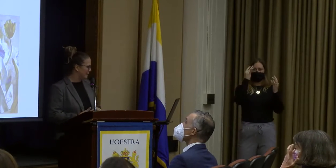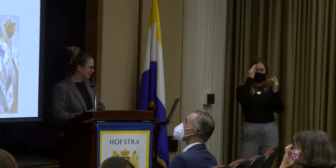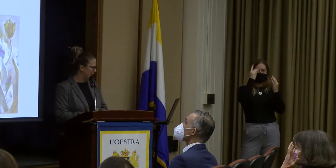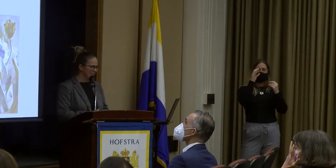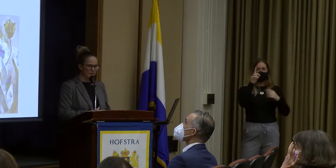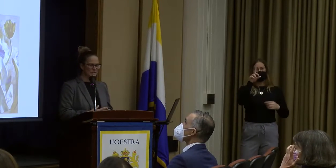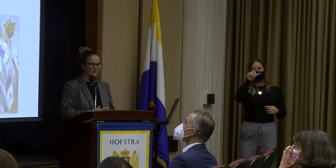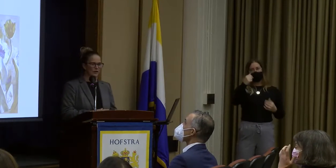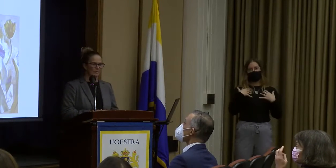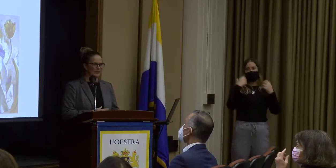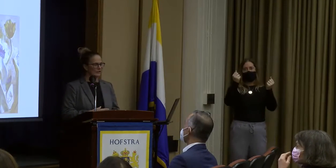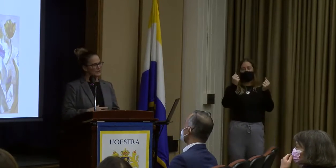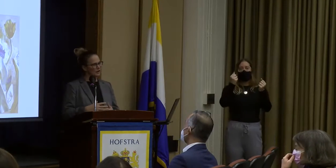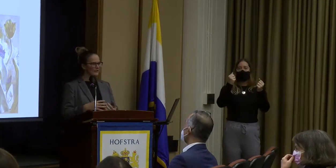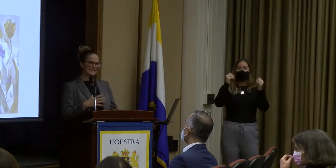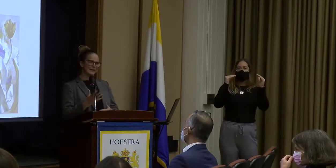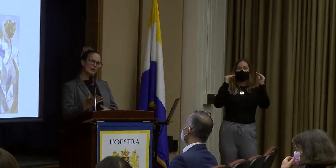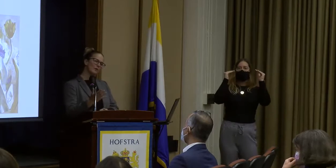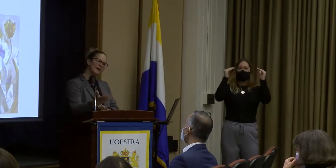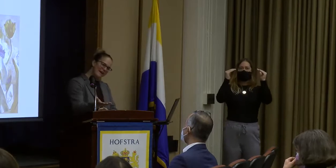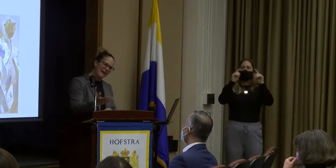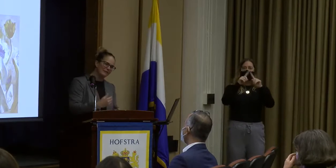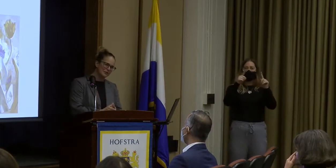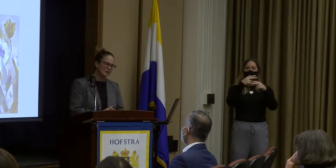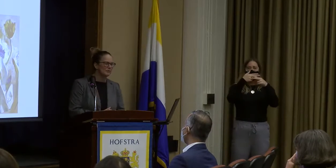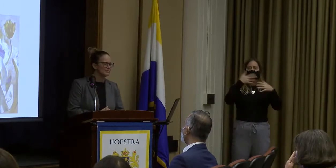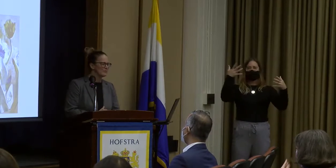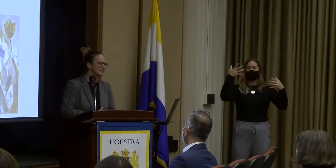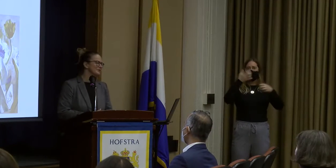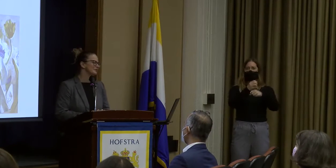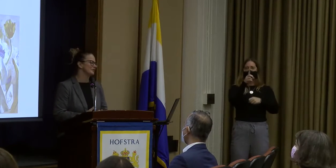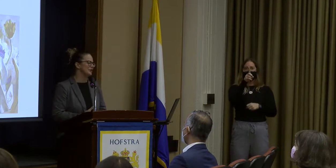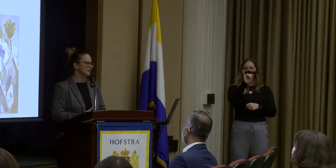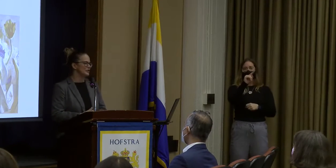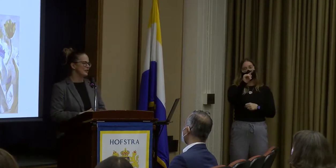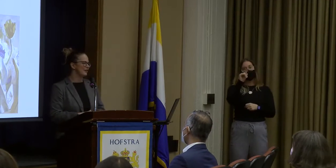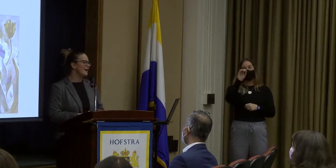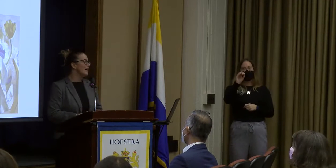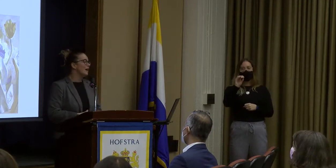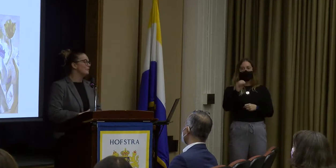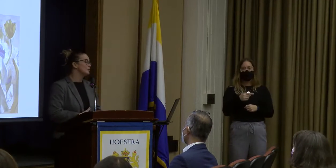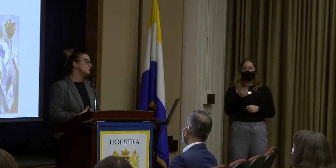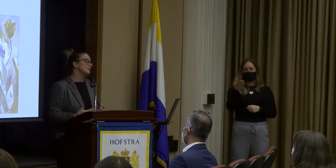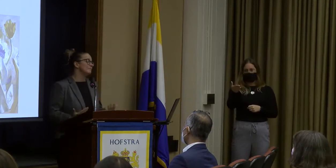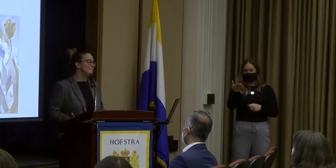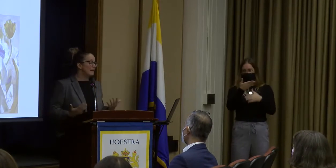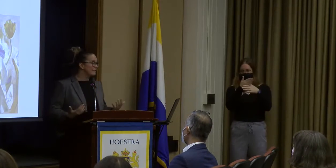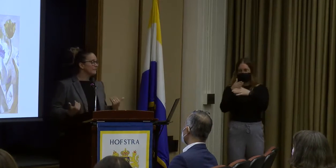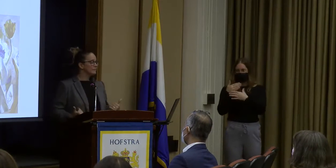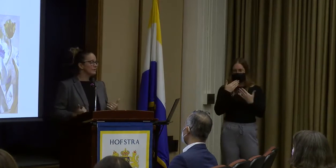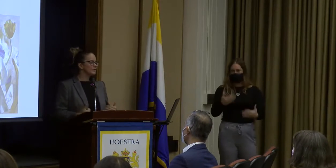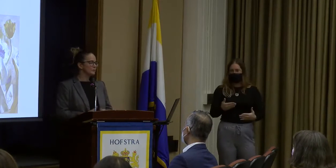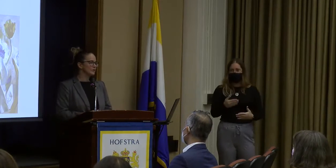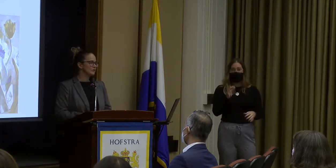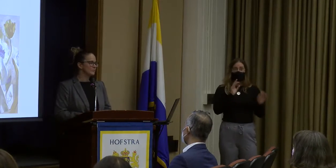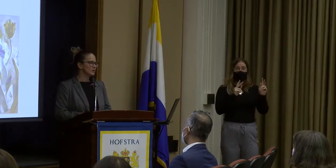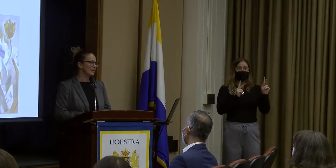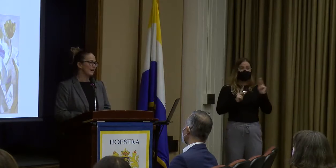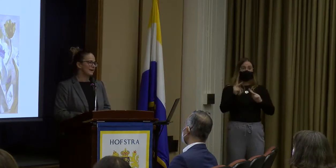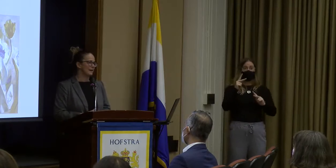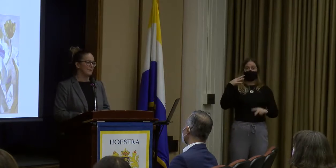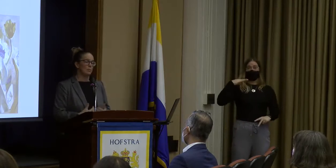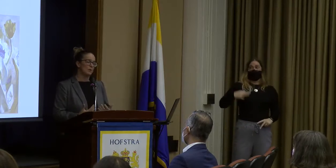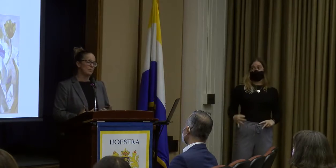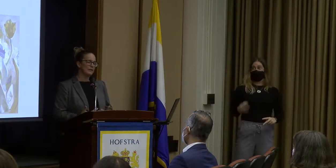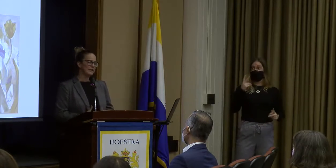in Health Equity and Justice for All, but I could just call it Ditto after so much of what Mr. Dawes shared. For those who can benefit from a visual